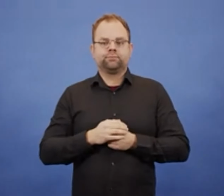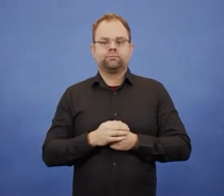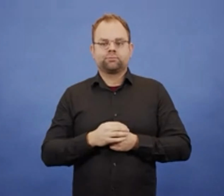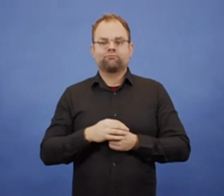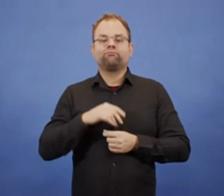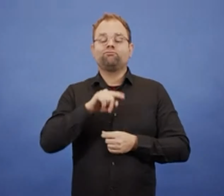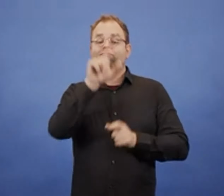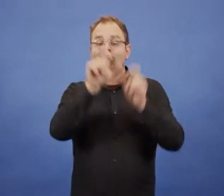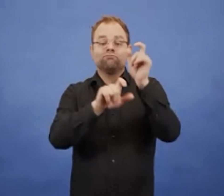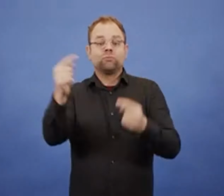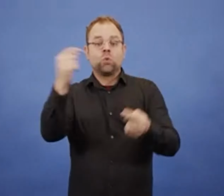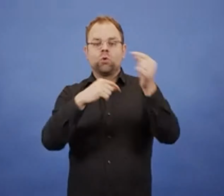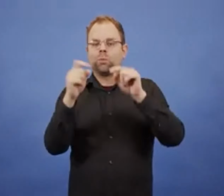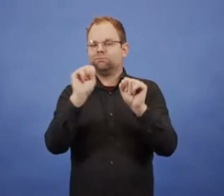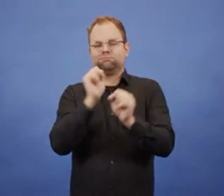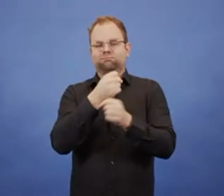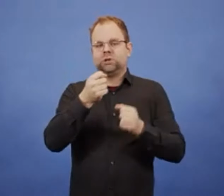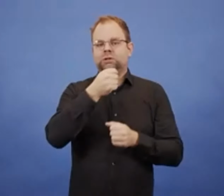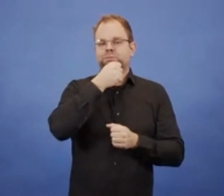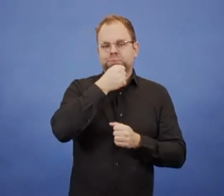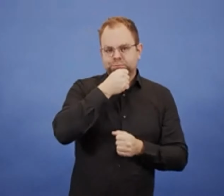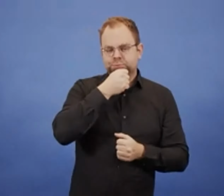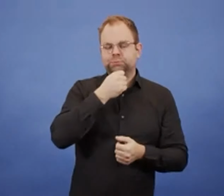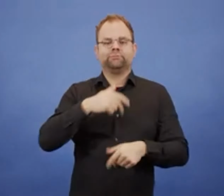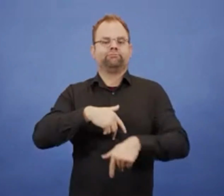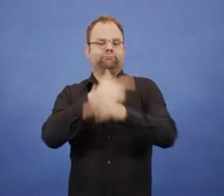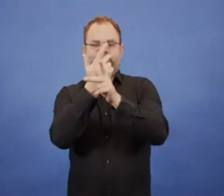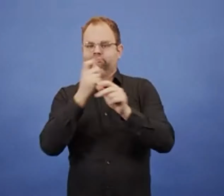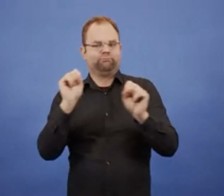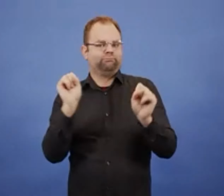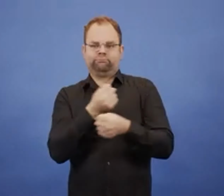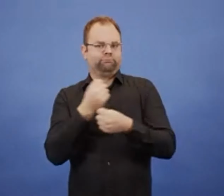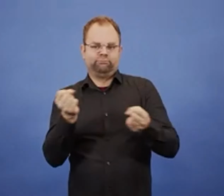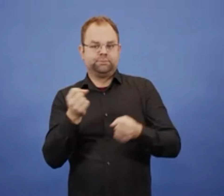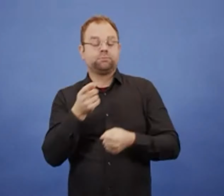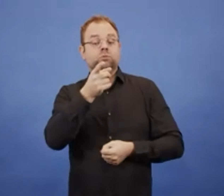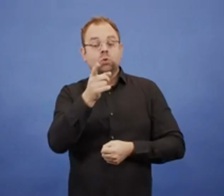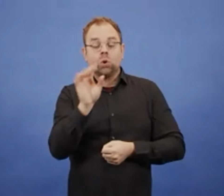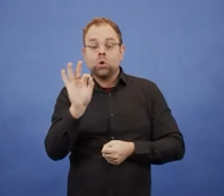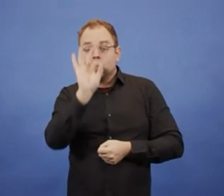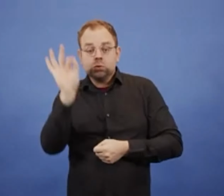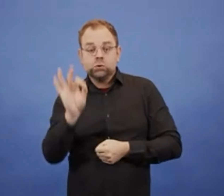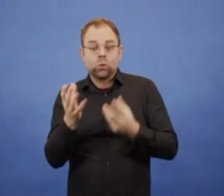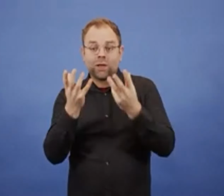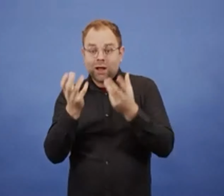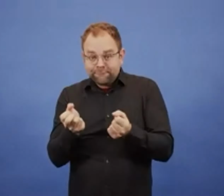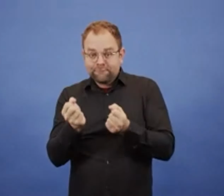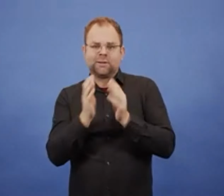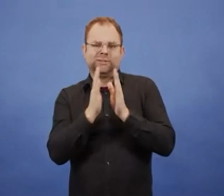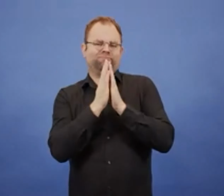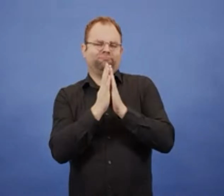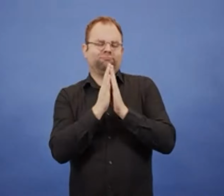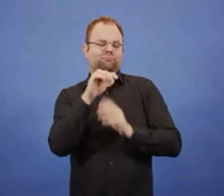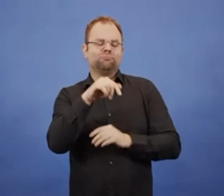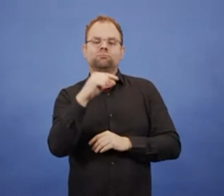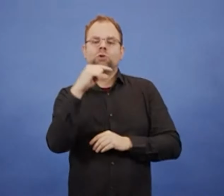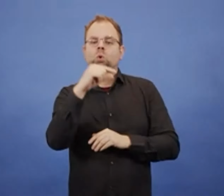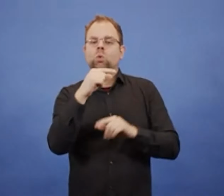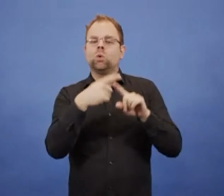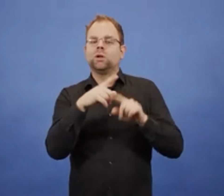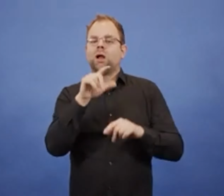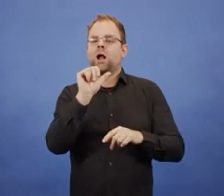is monitoring the chat box and will try and respond to questions during the event where possible. We request all speakers